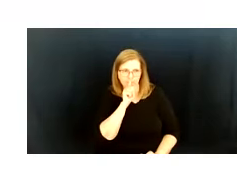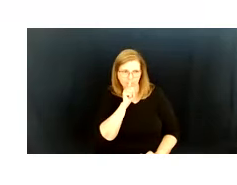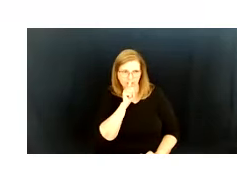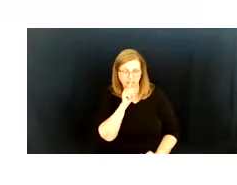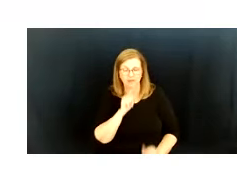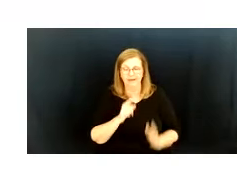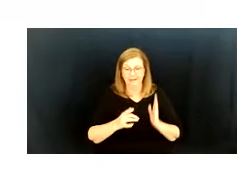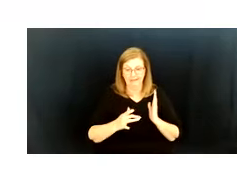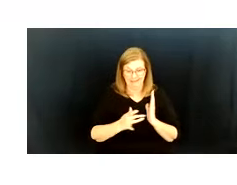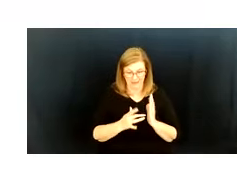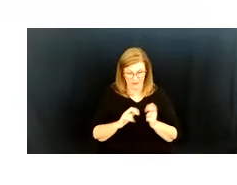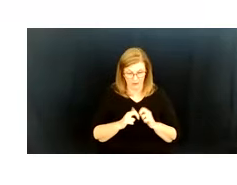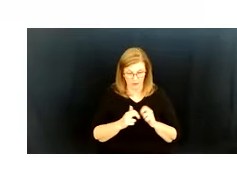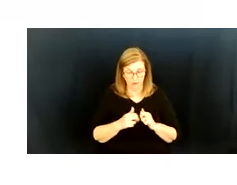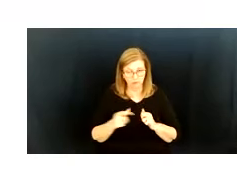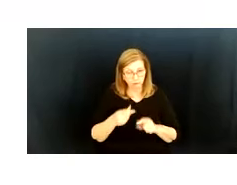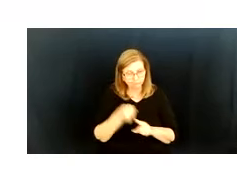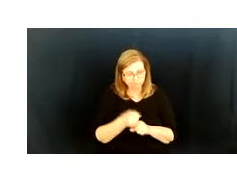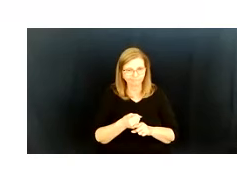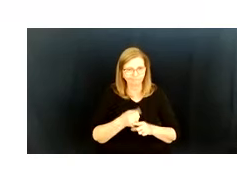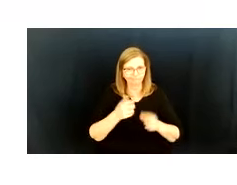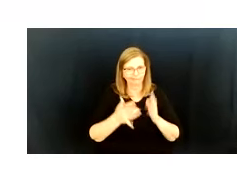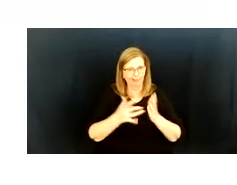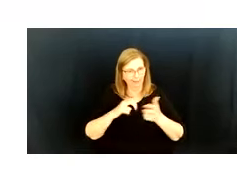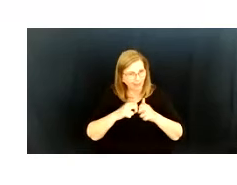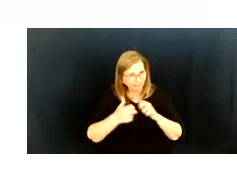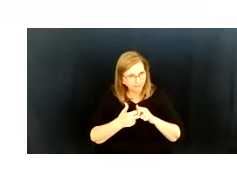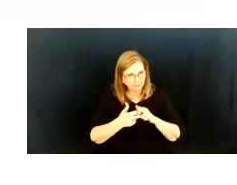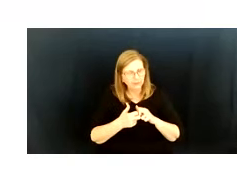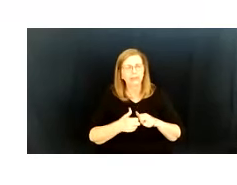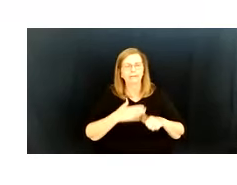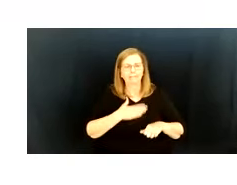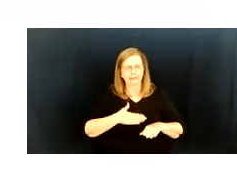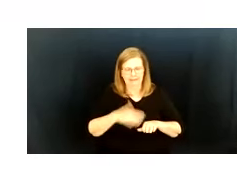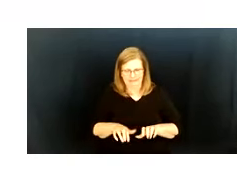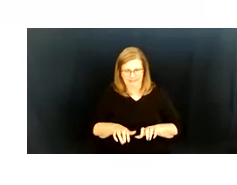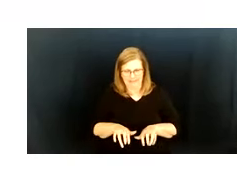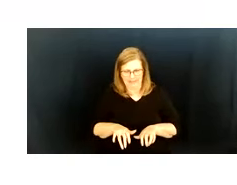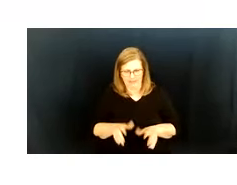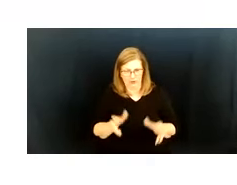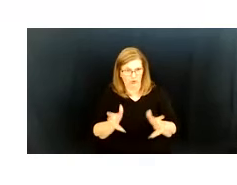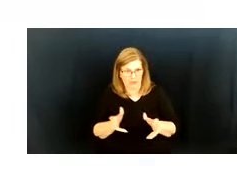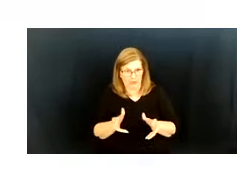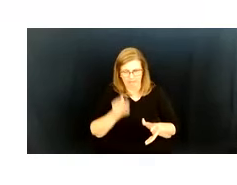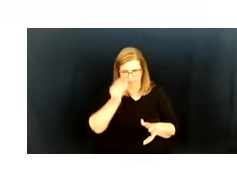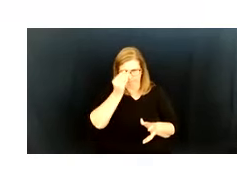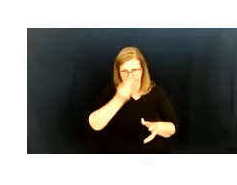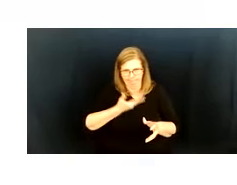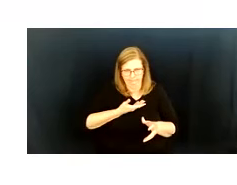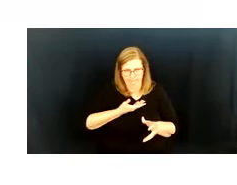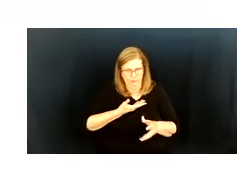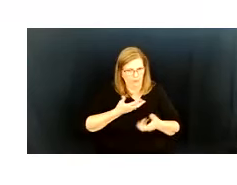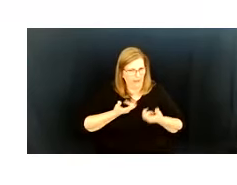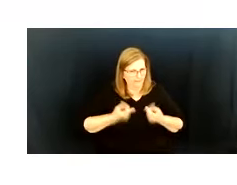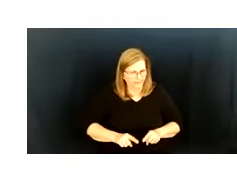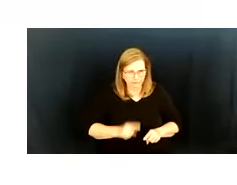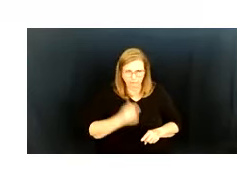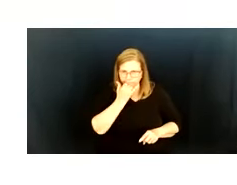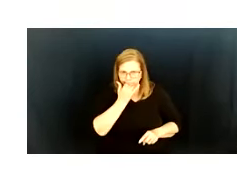you experience technical issues in Zoom, please type in the chat to let us know the challenge you are